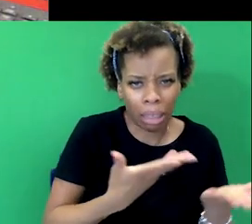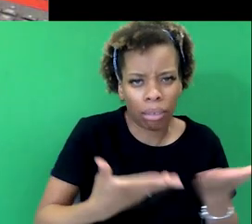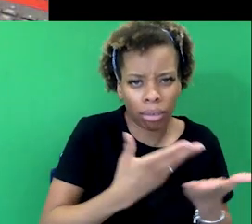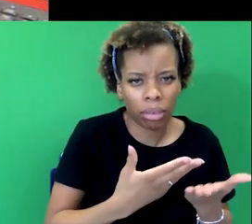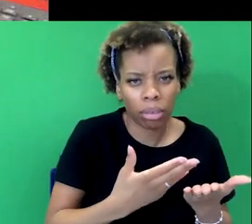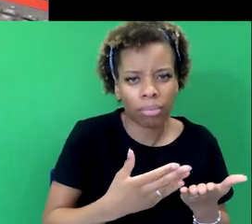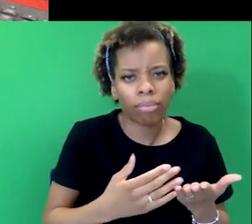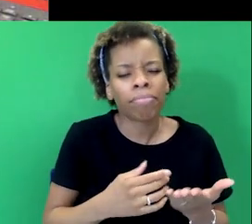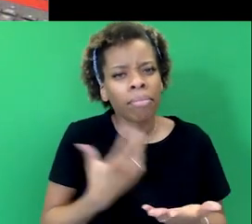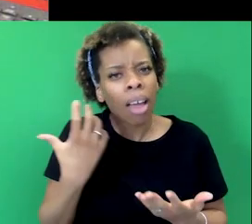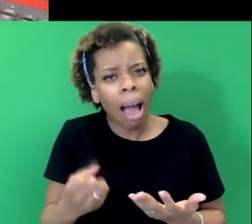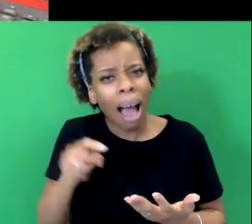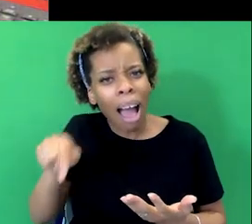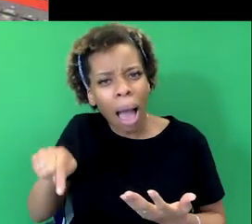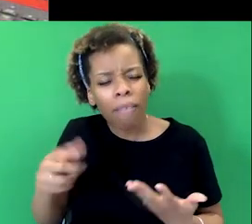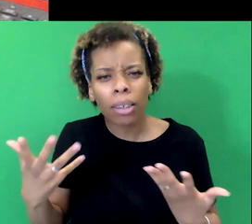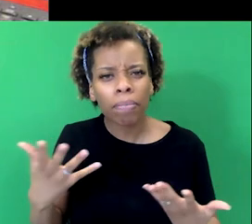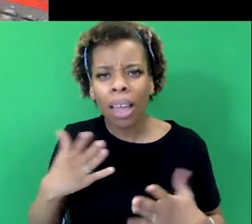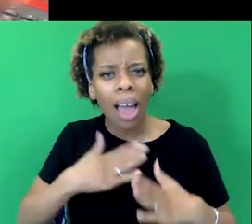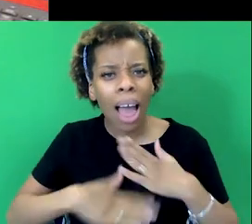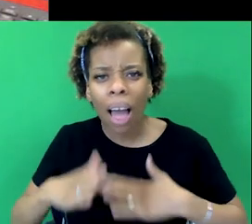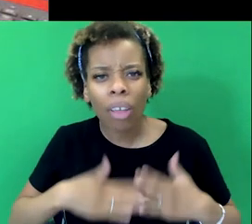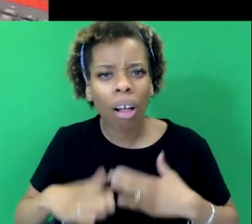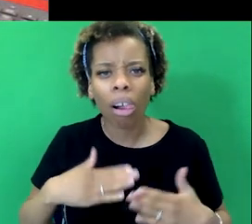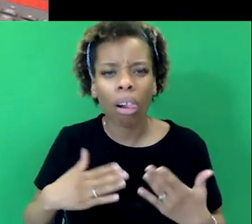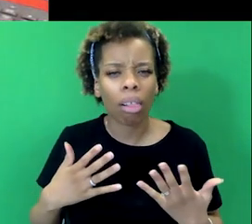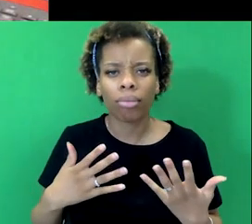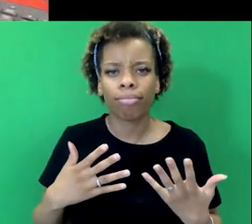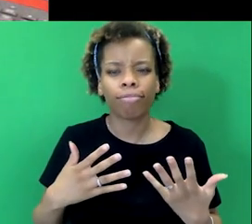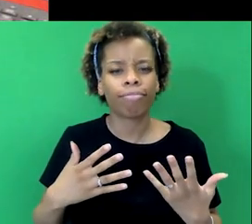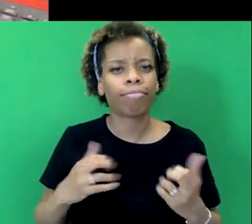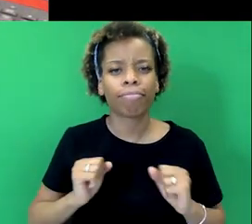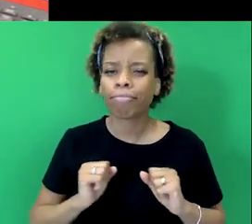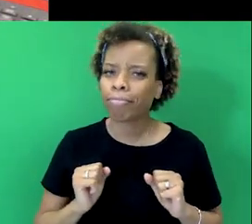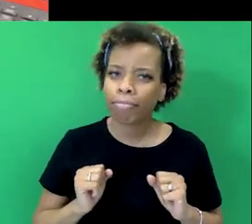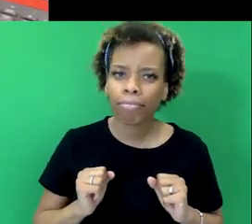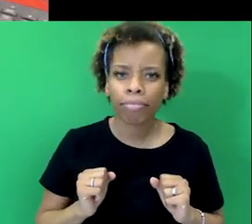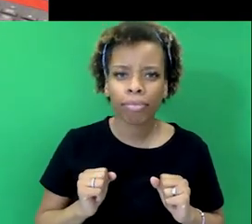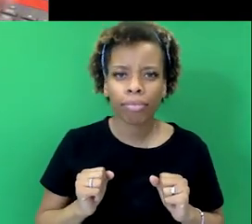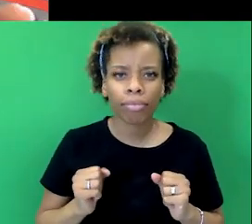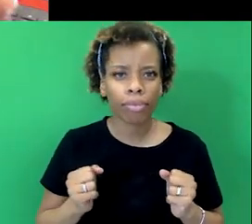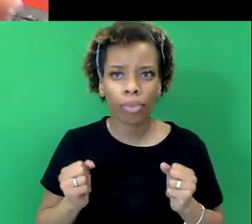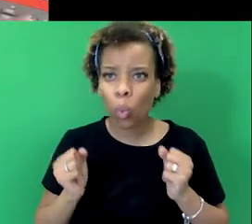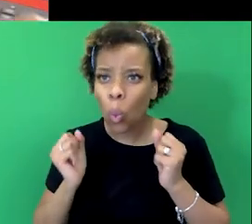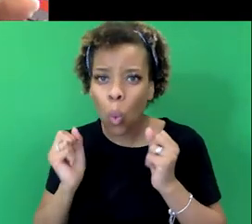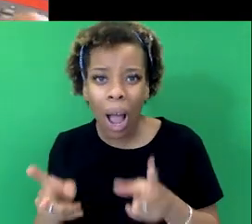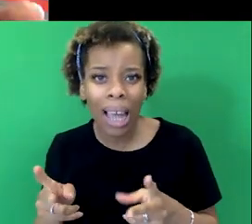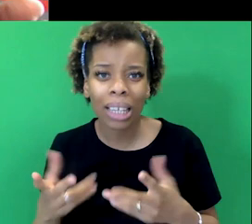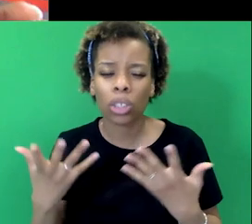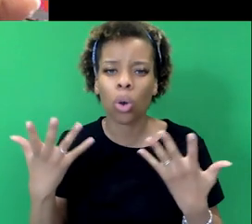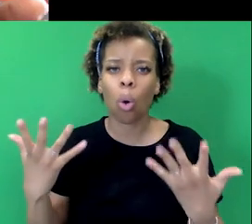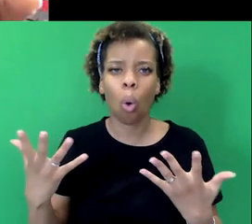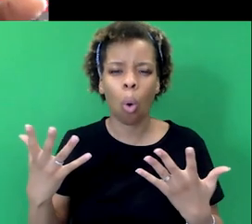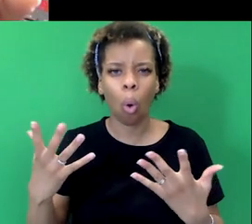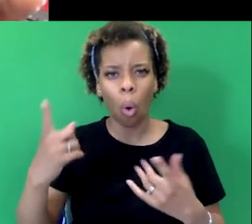But are there ethical lines? Are there ethical ways of making that creative